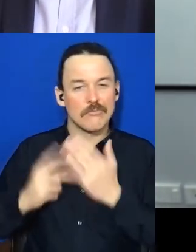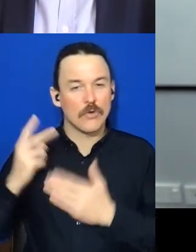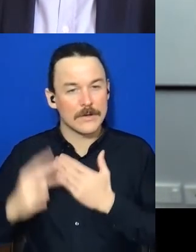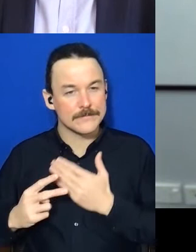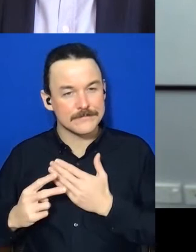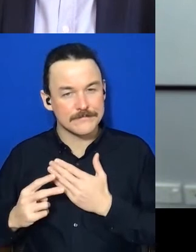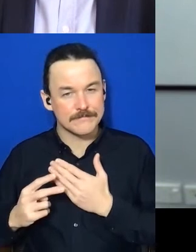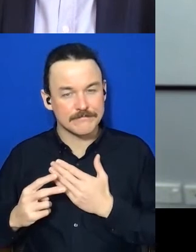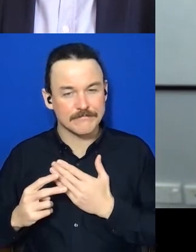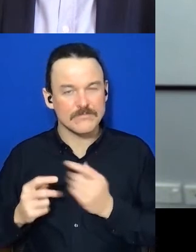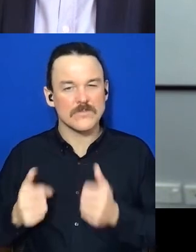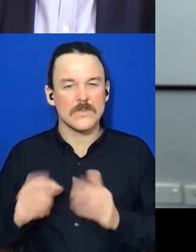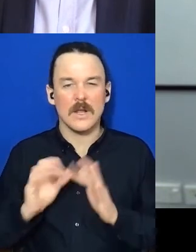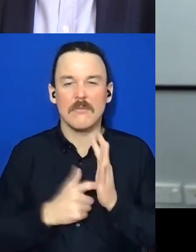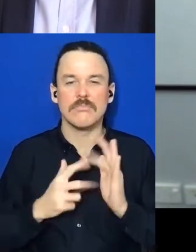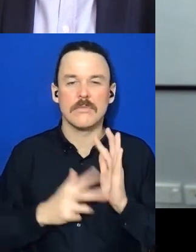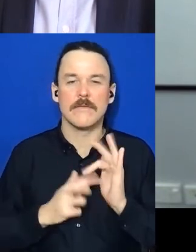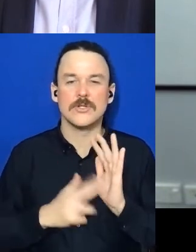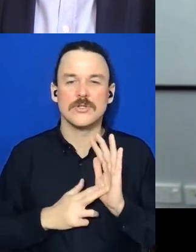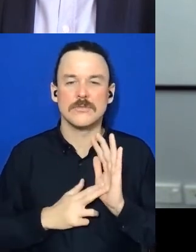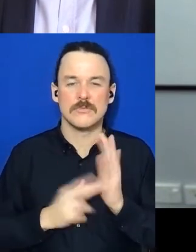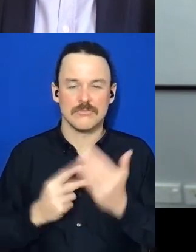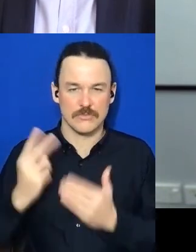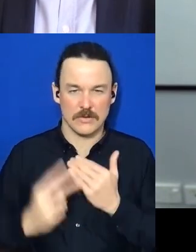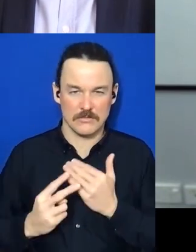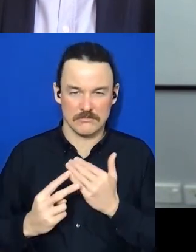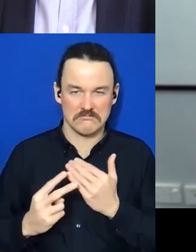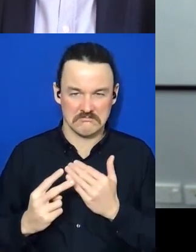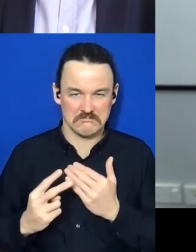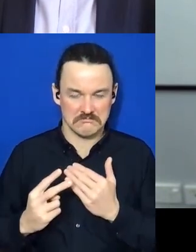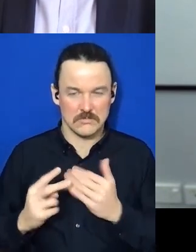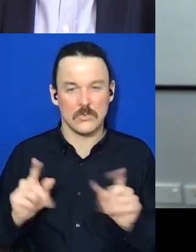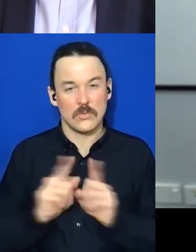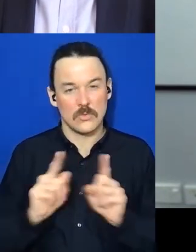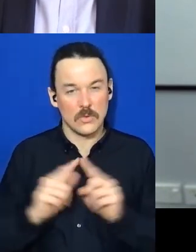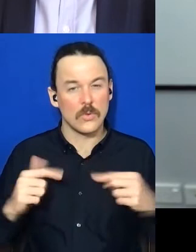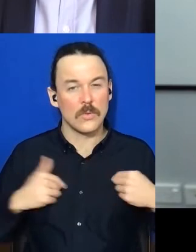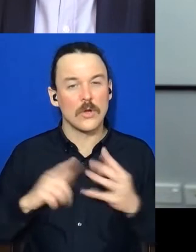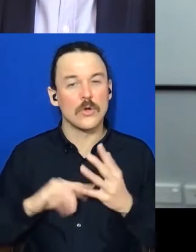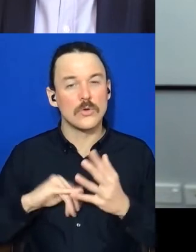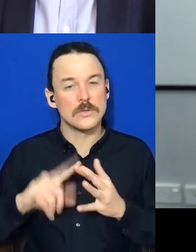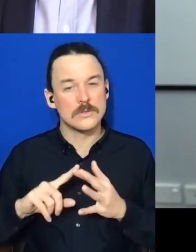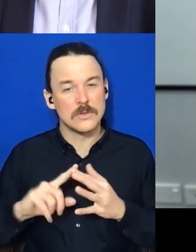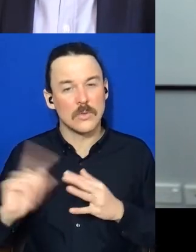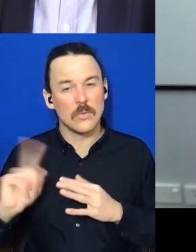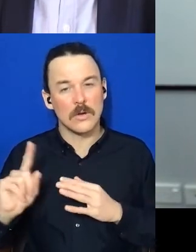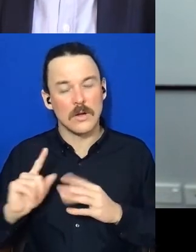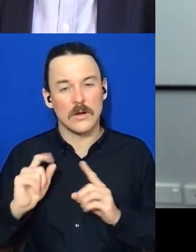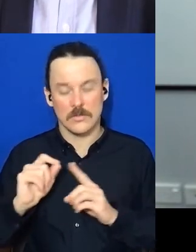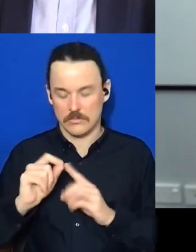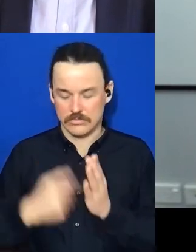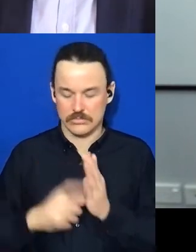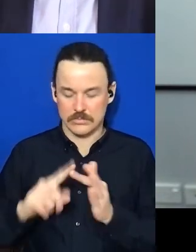can offer, and also on the utilising the pre-charge warning platform